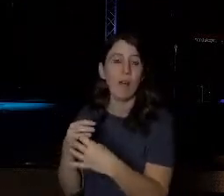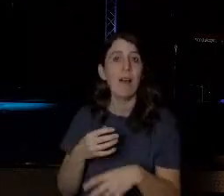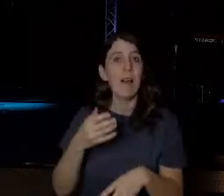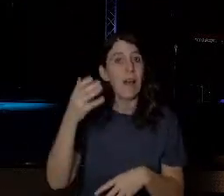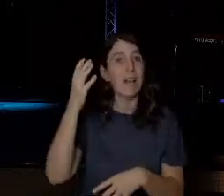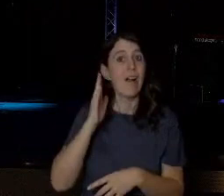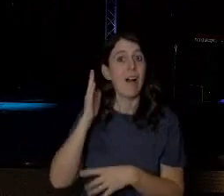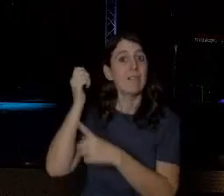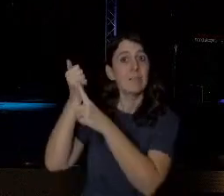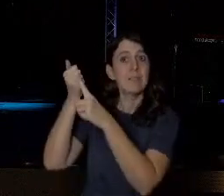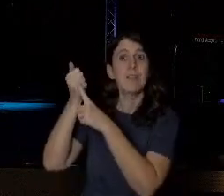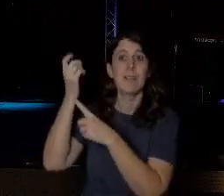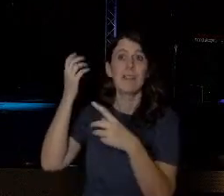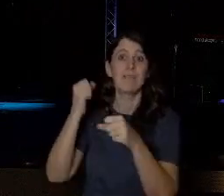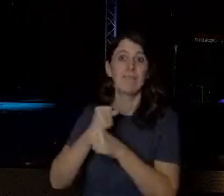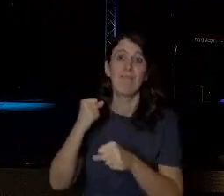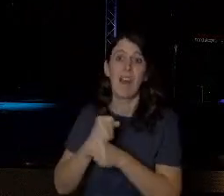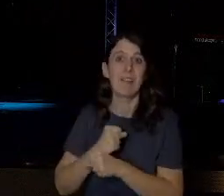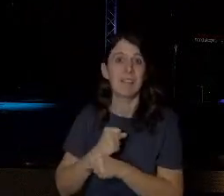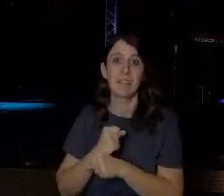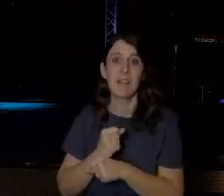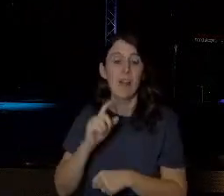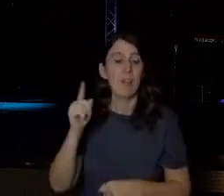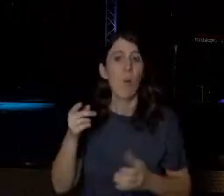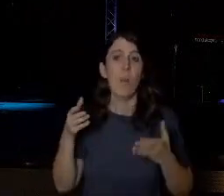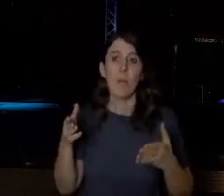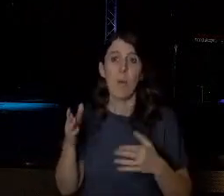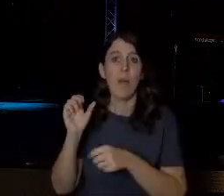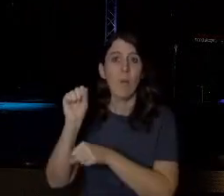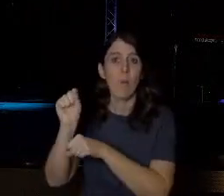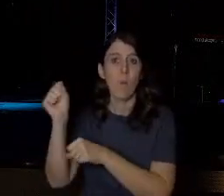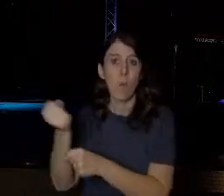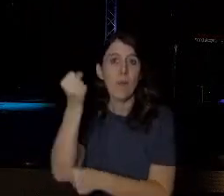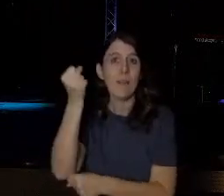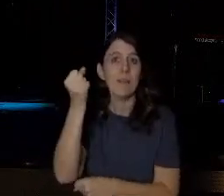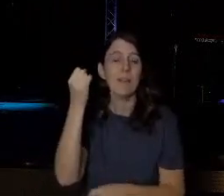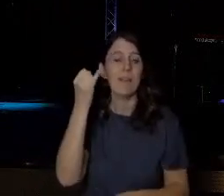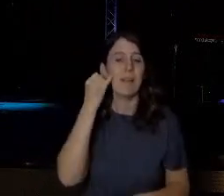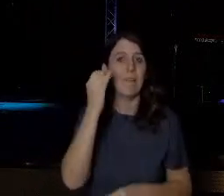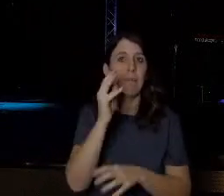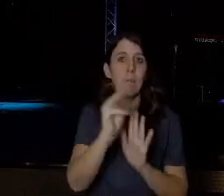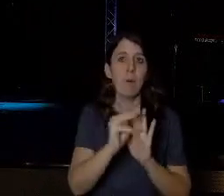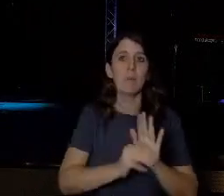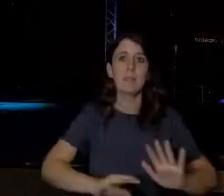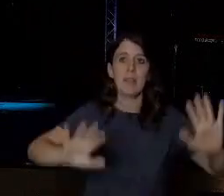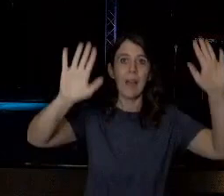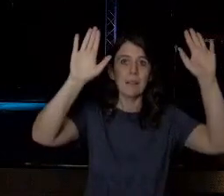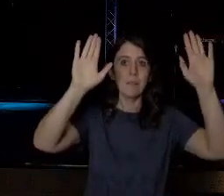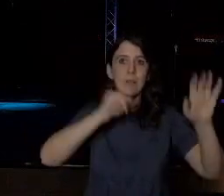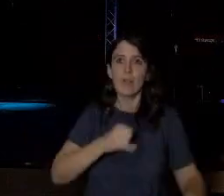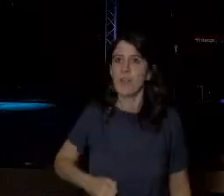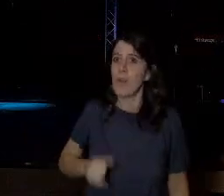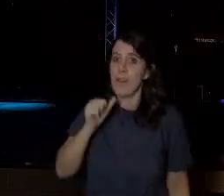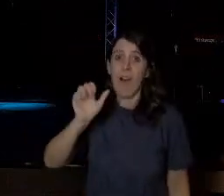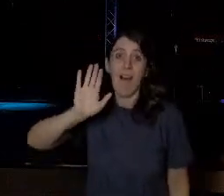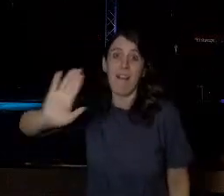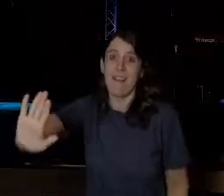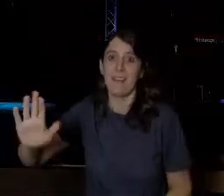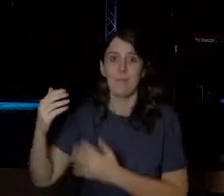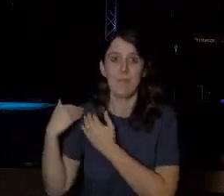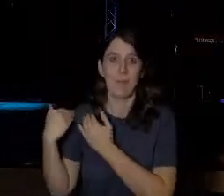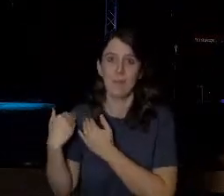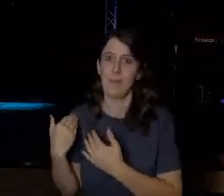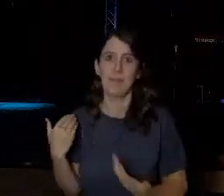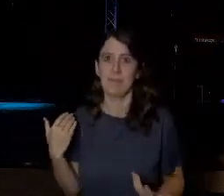one fighting. Right? They're not winning unless Moses' hands are up. That's not on Joshua. right? Joshua, but he sees